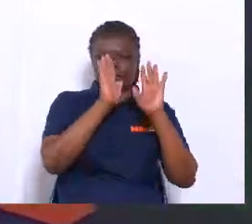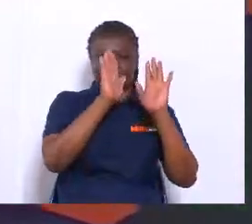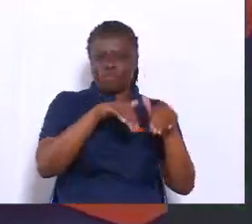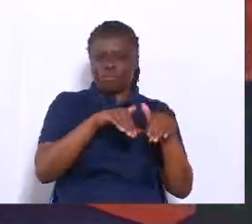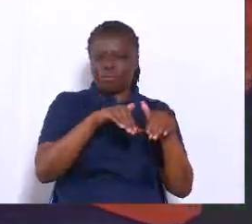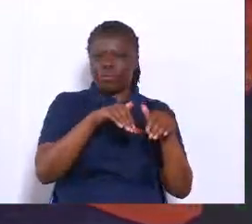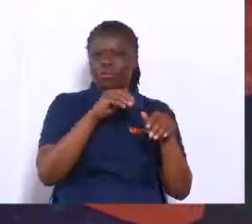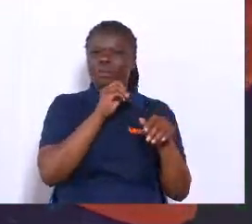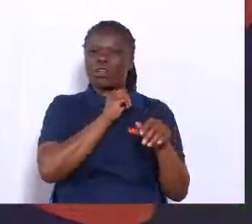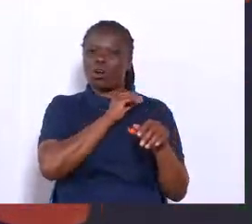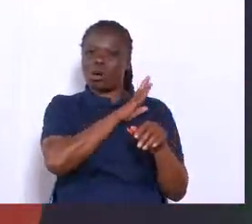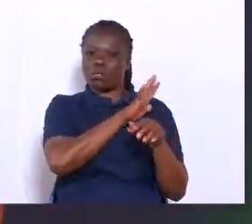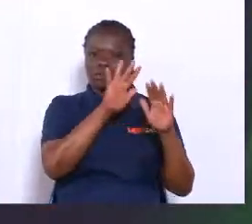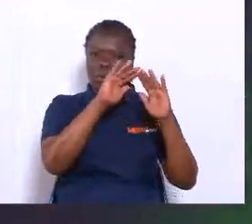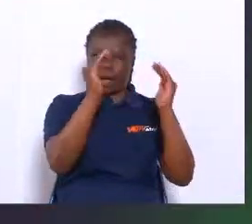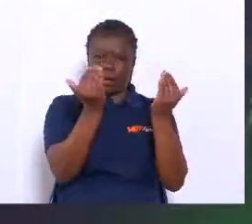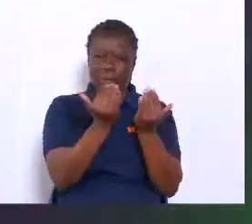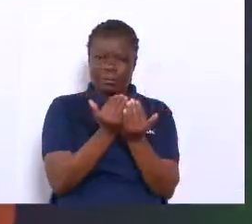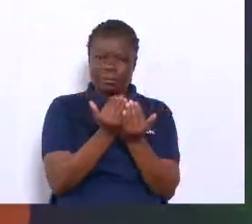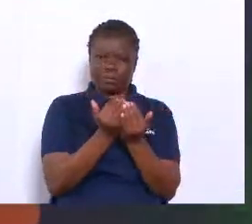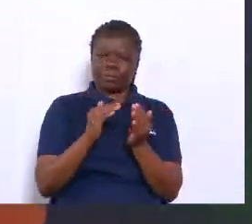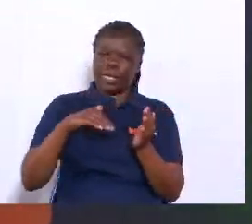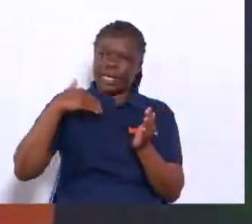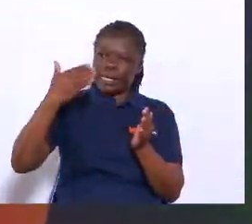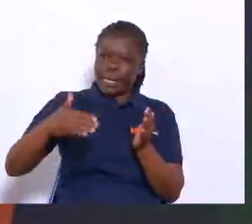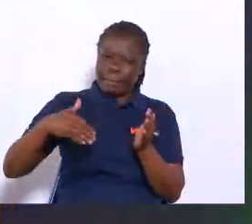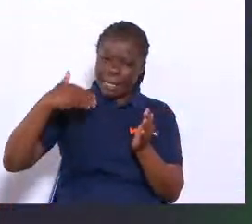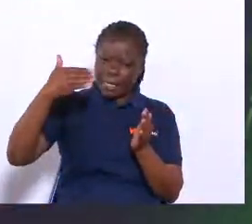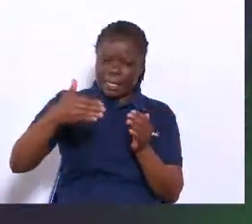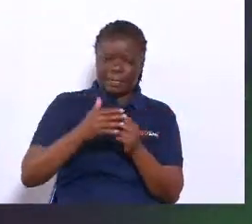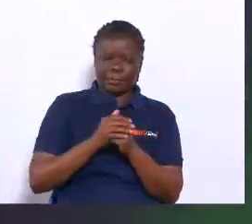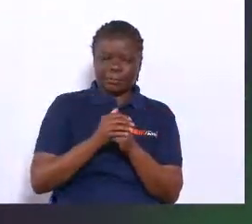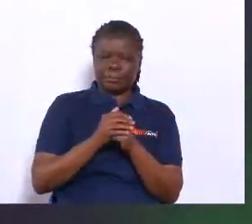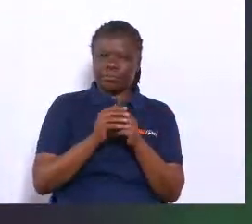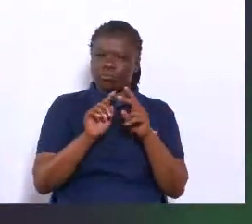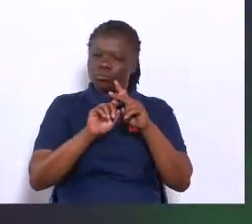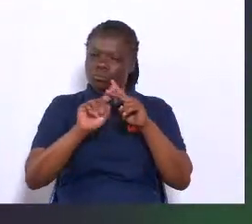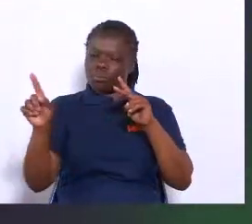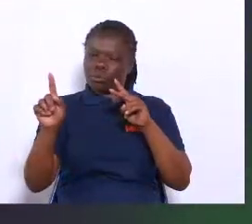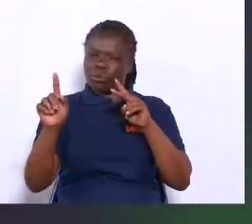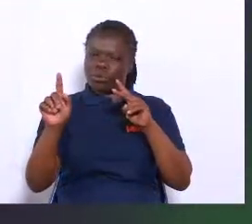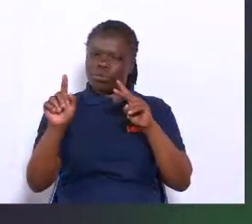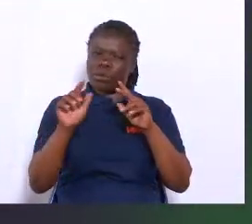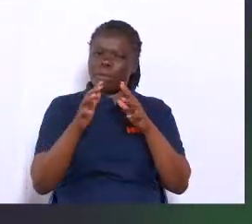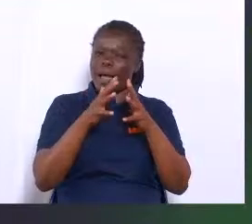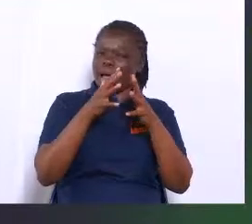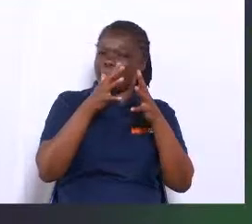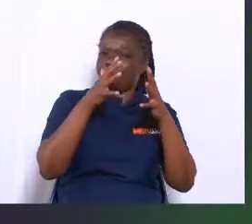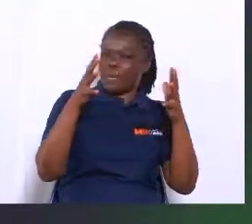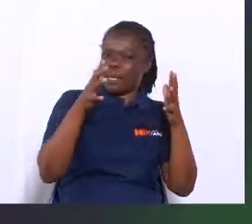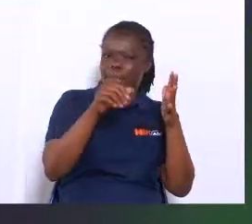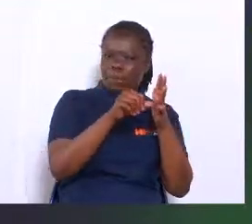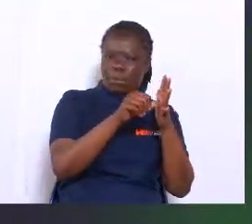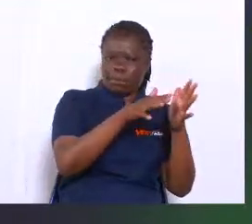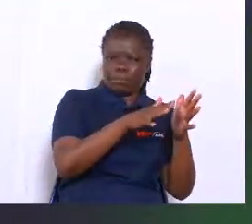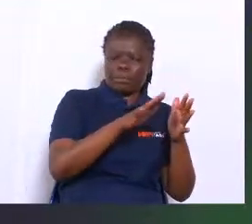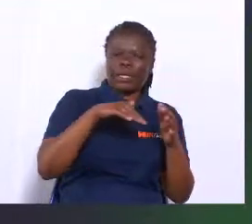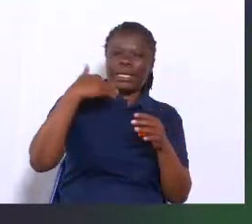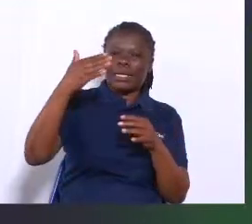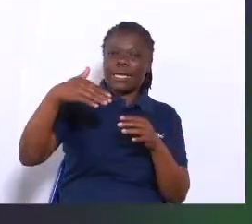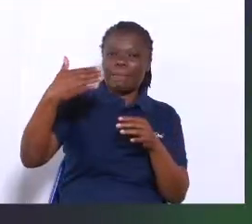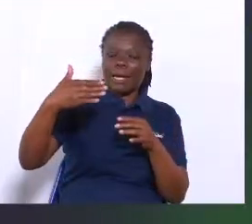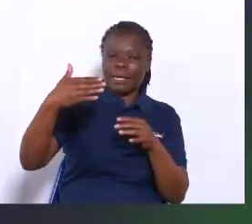noise. Day by day, come away from the crowded streets. Day by day,